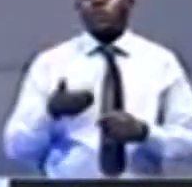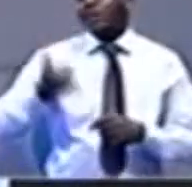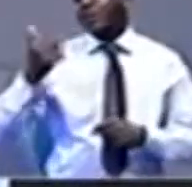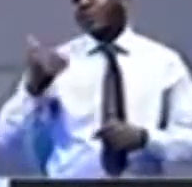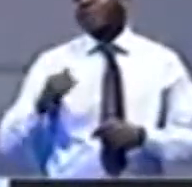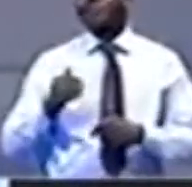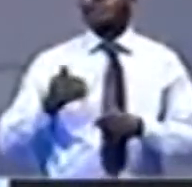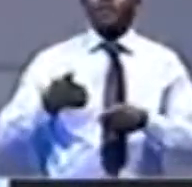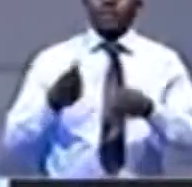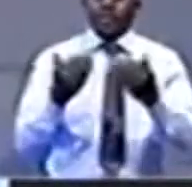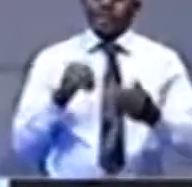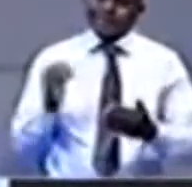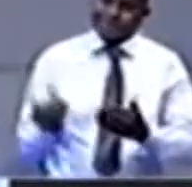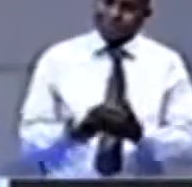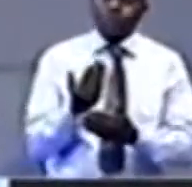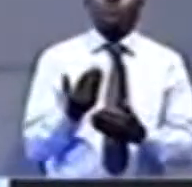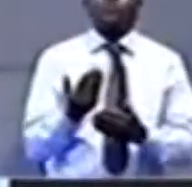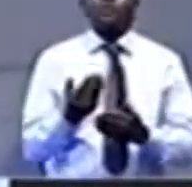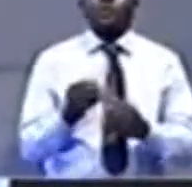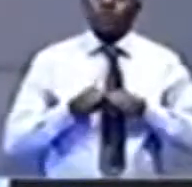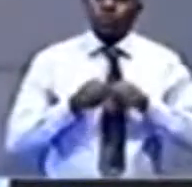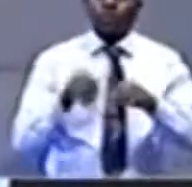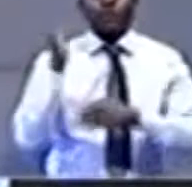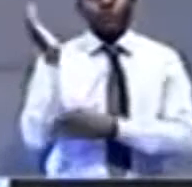is a new transformed man ready to spread the gospel.